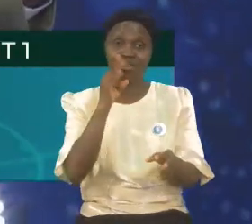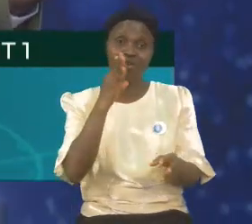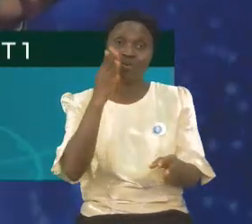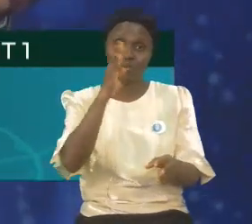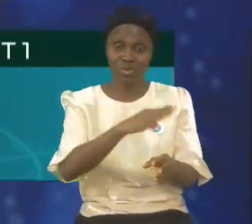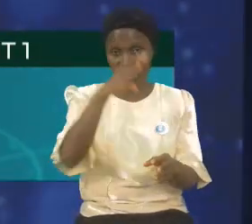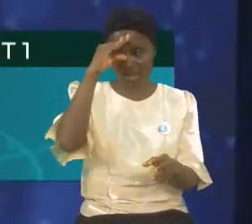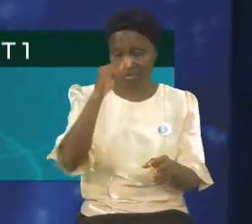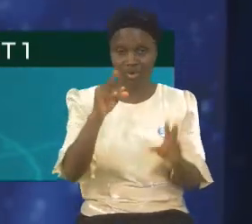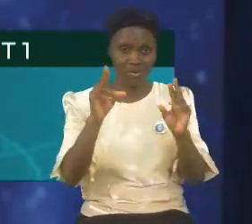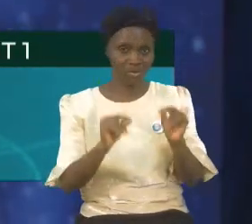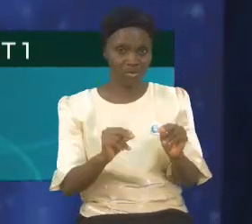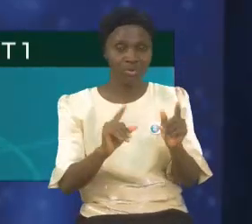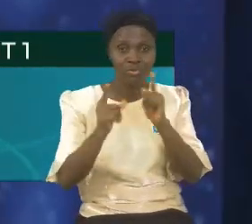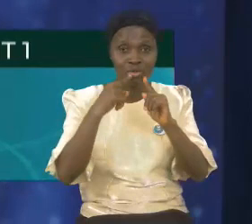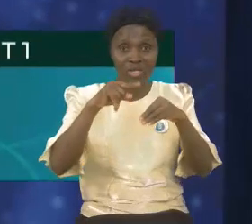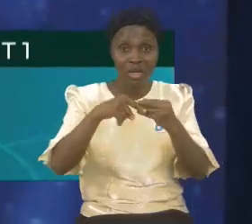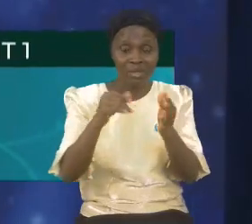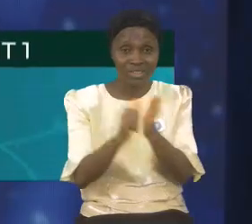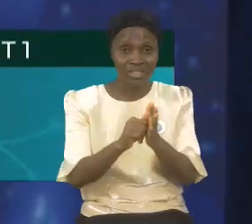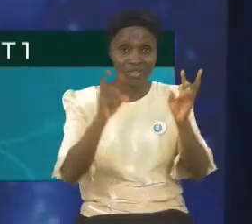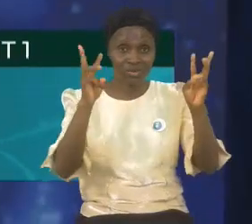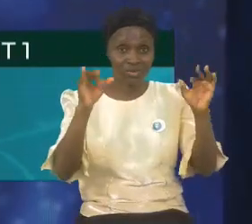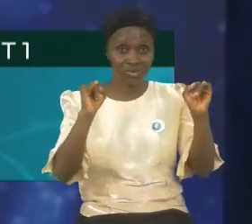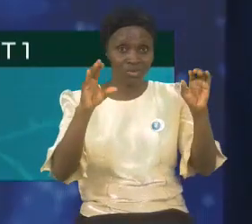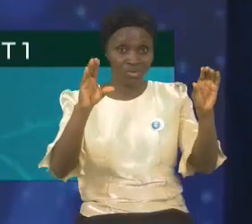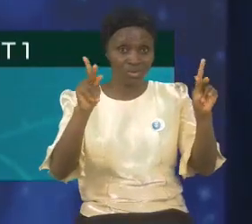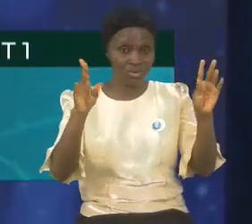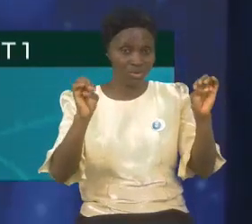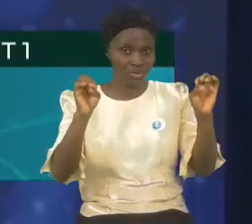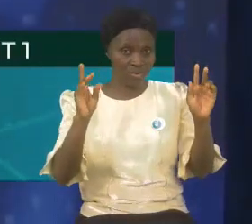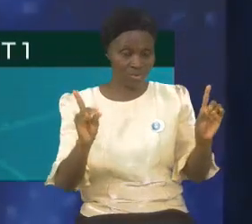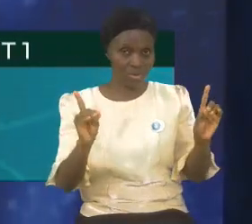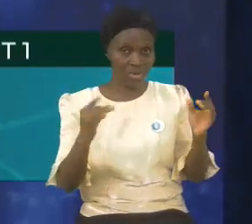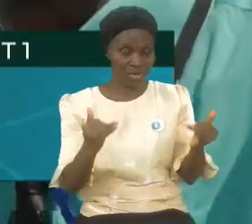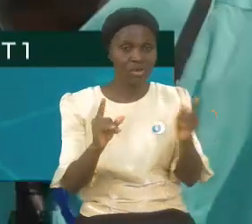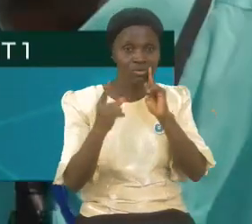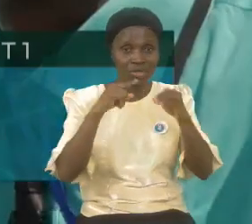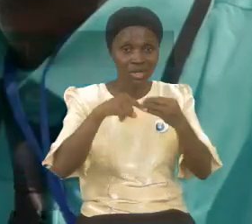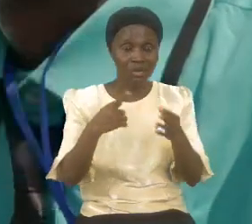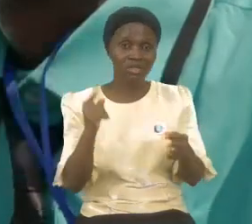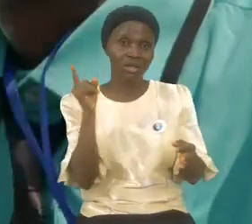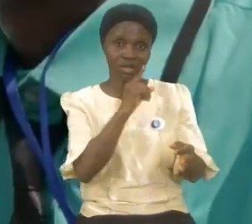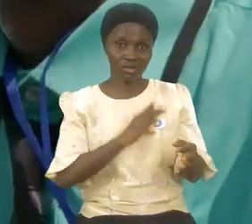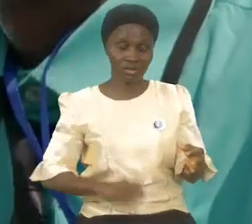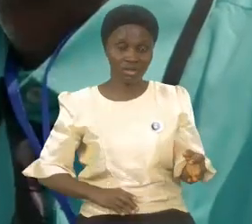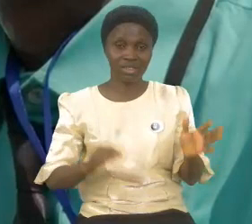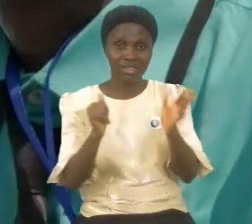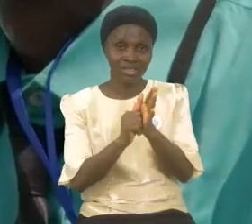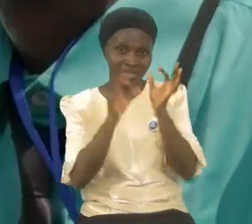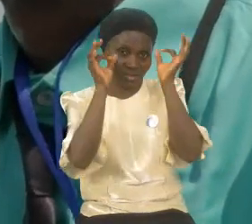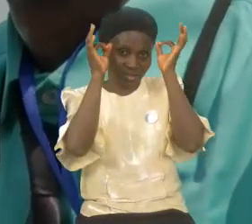It's talking about that wicked one. It's talking about the Antichrist. It's talking about that brutal one. It's talking about the